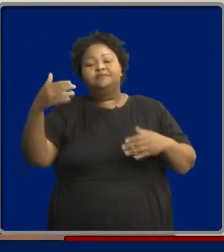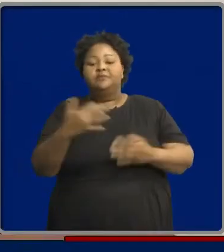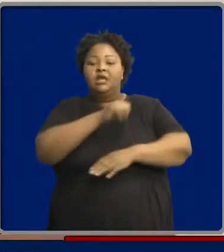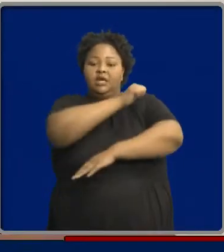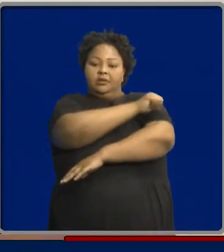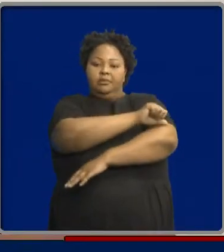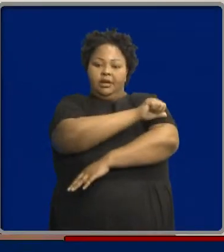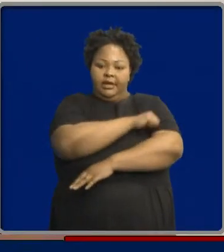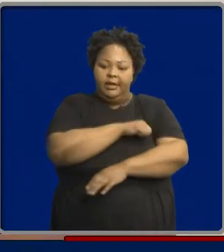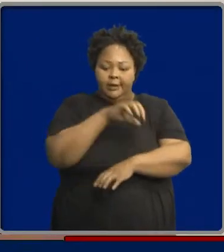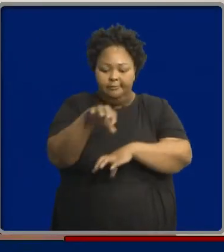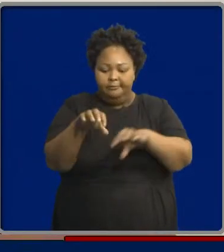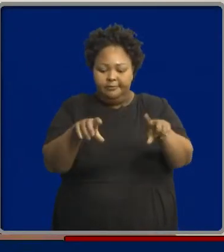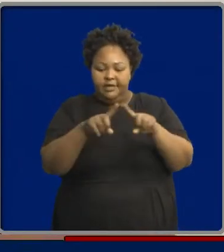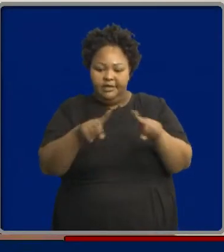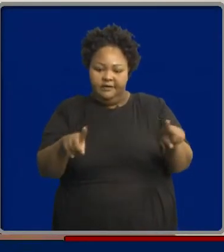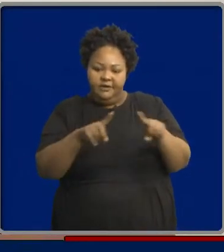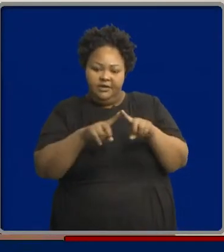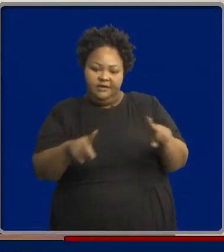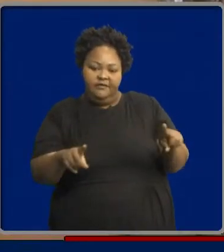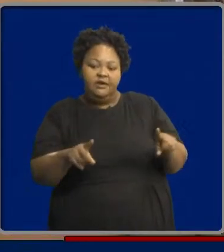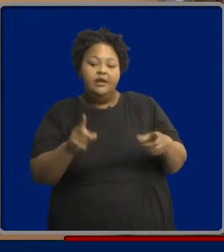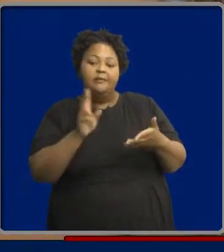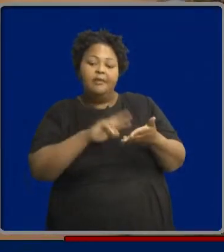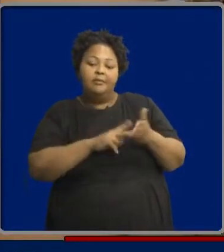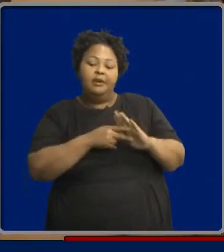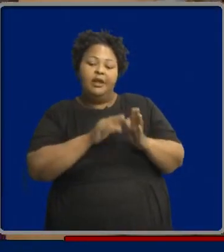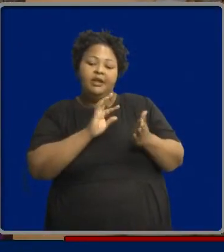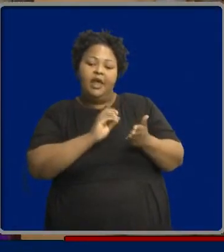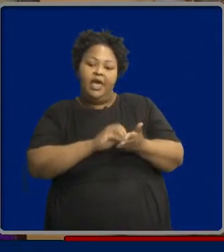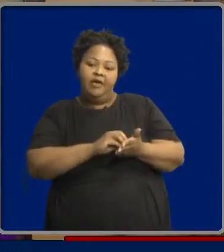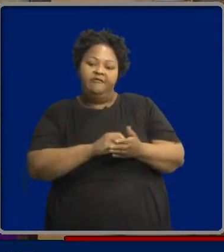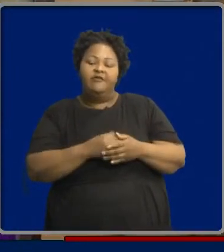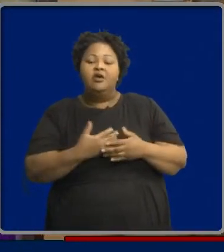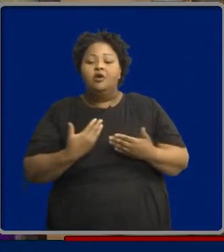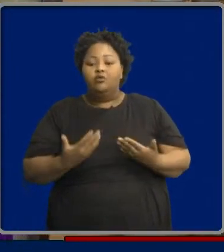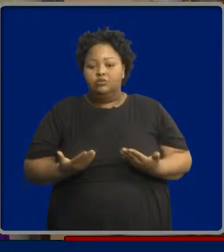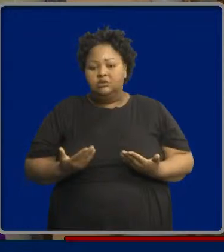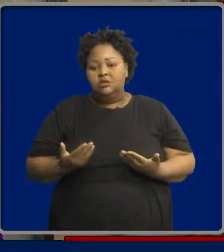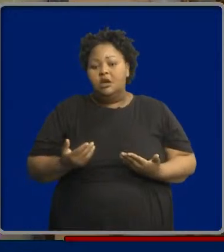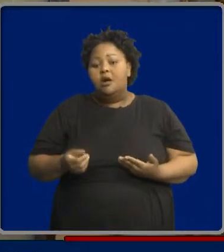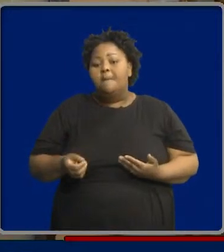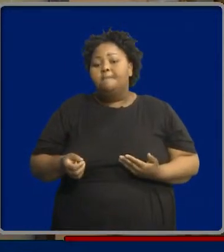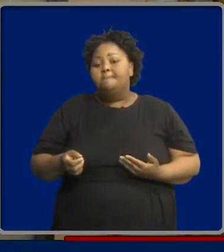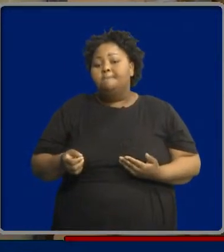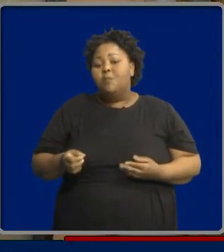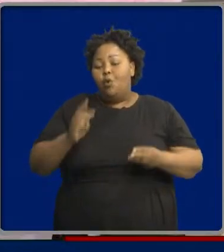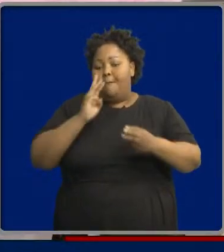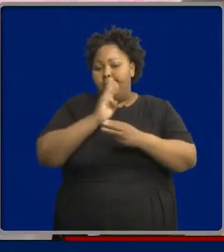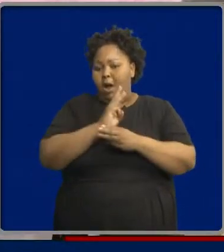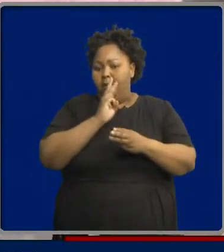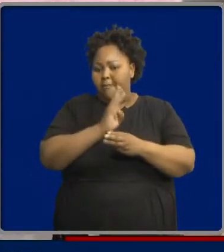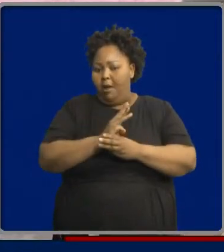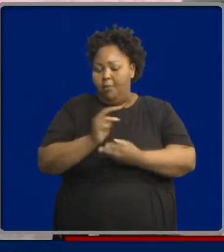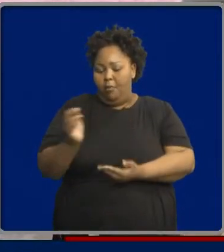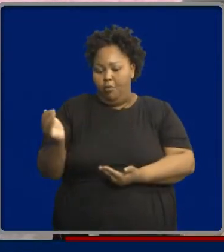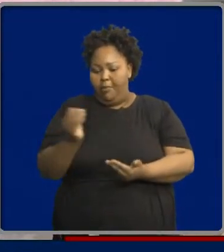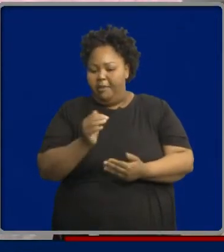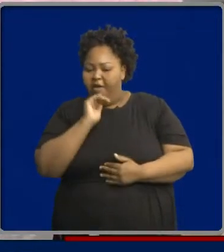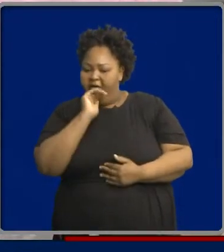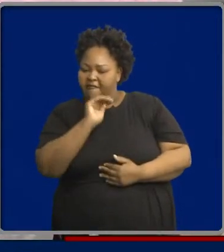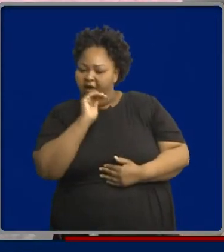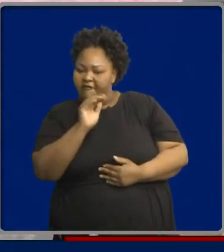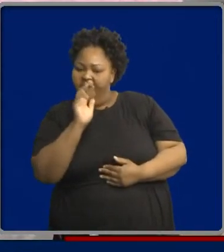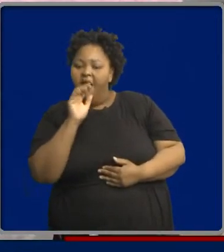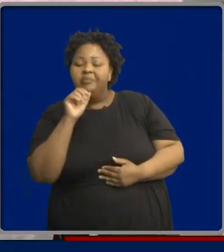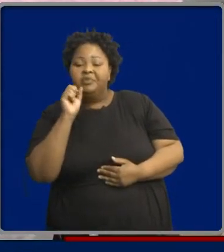have a strategy to reach out to the mothers that have missed the vaccine. So they either call them or they link with the